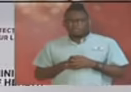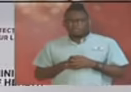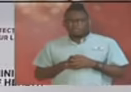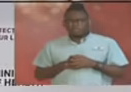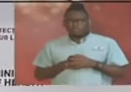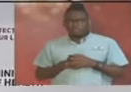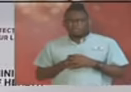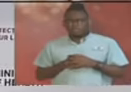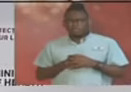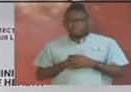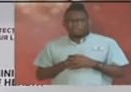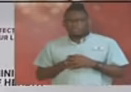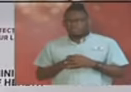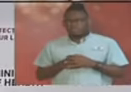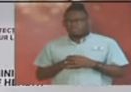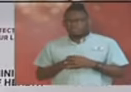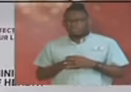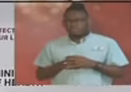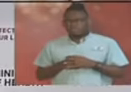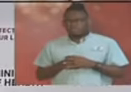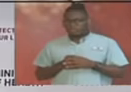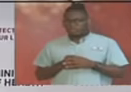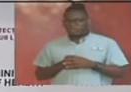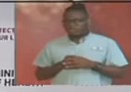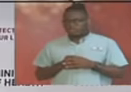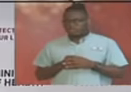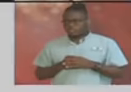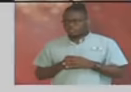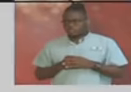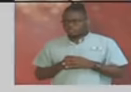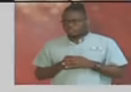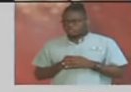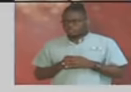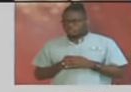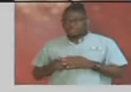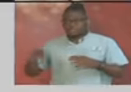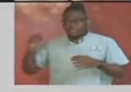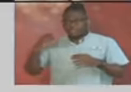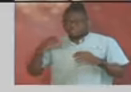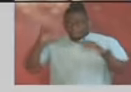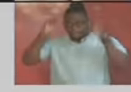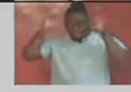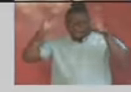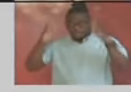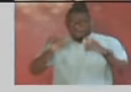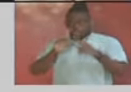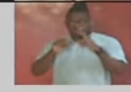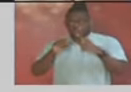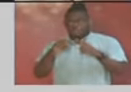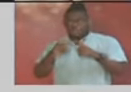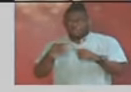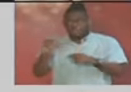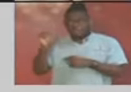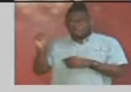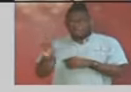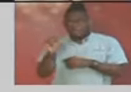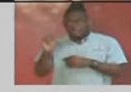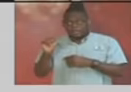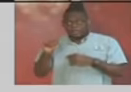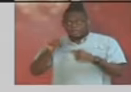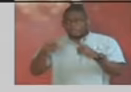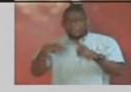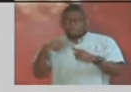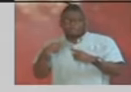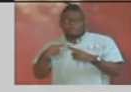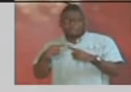Yeah, so I think that matter was also dealt with by the Honorable Minister on Monday's press conference, so there has been no change as far as I know in that